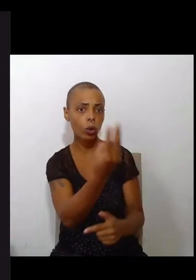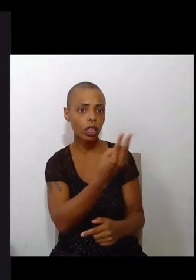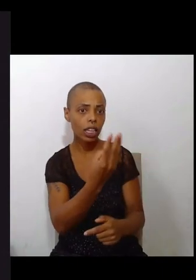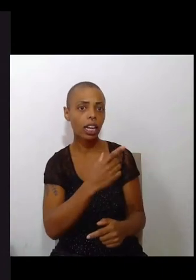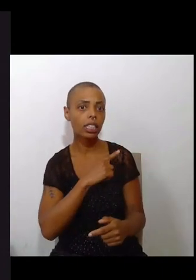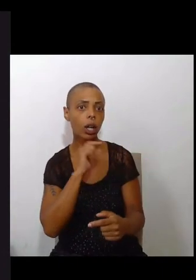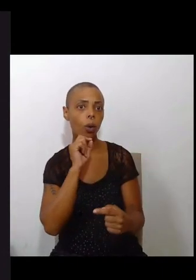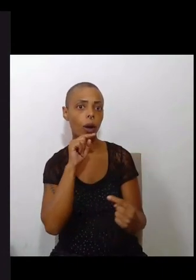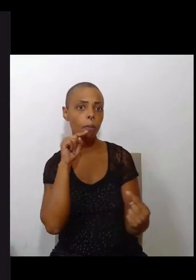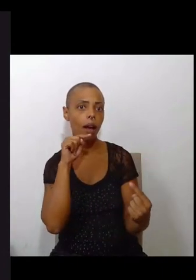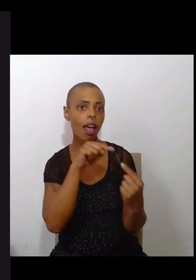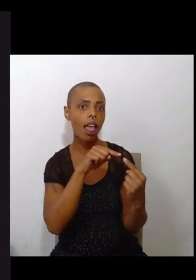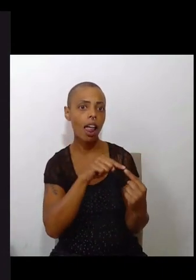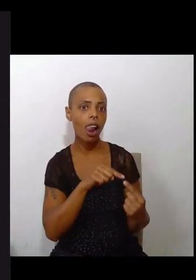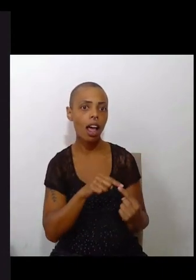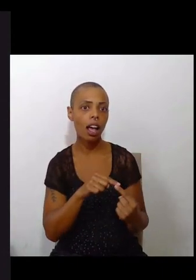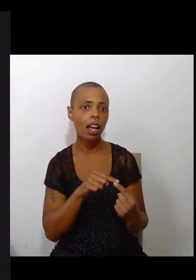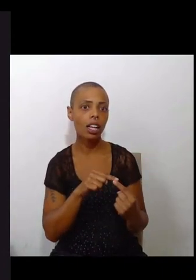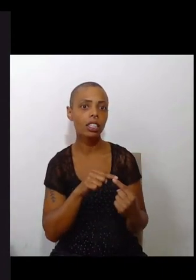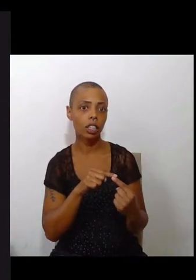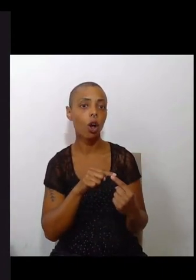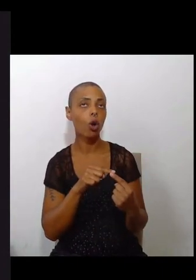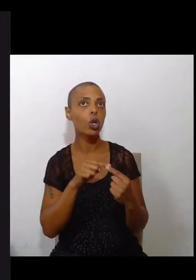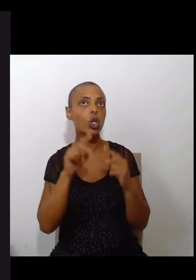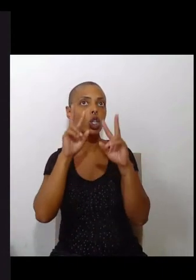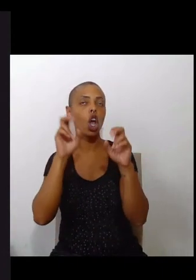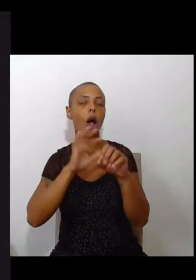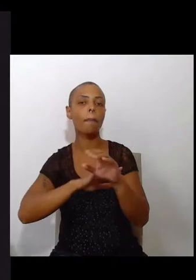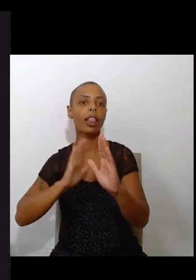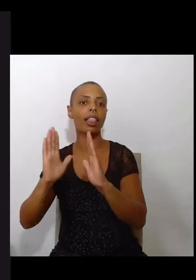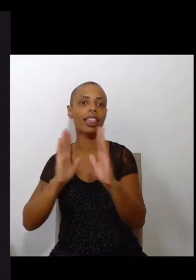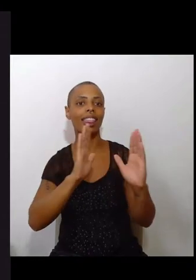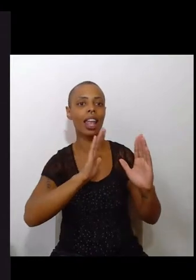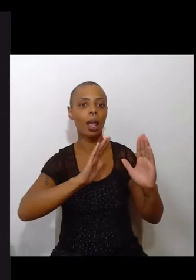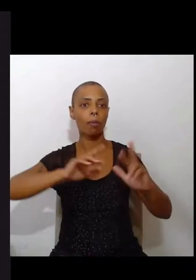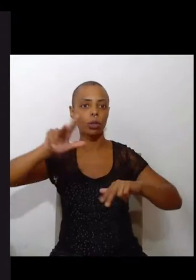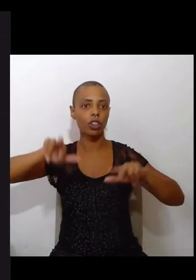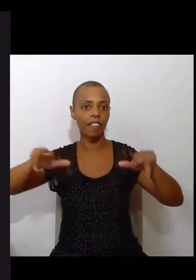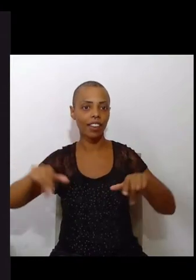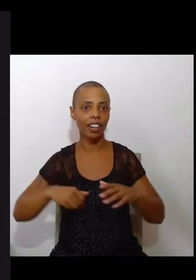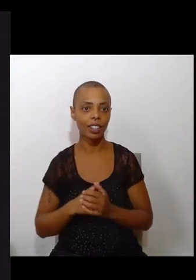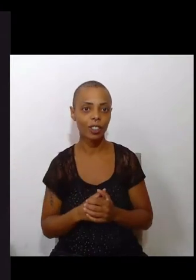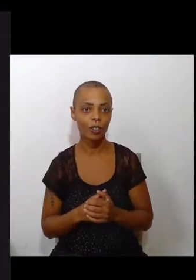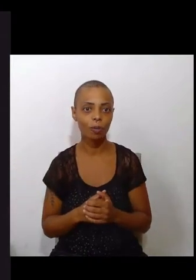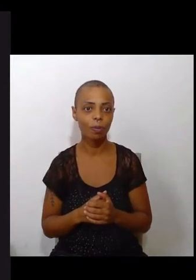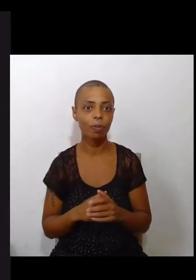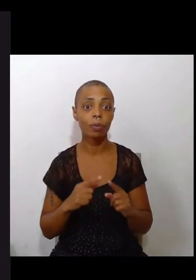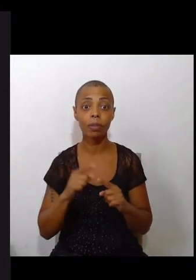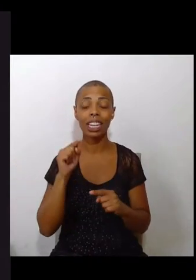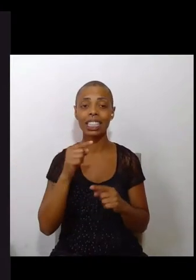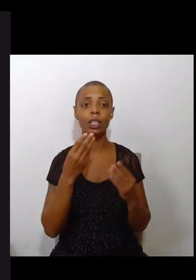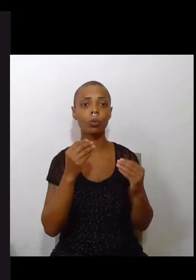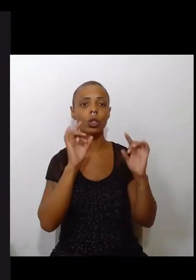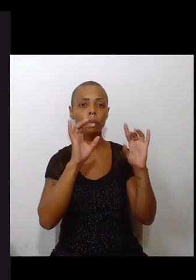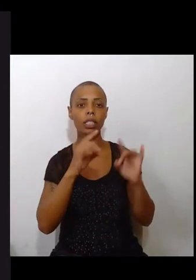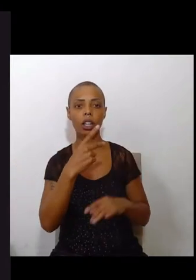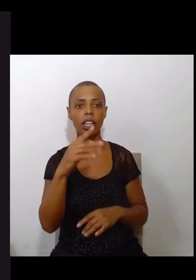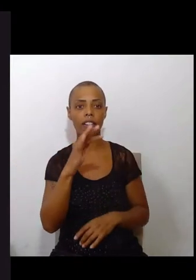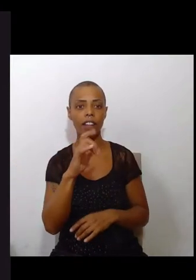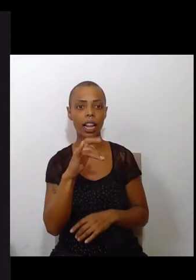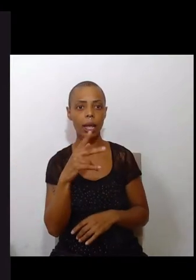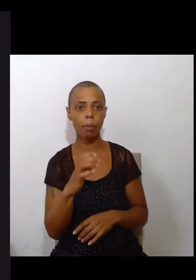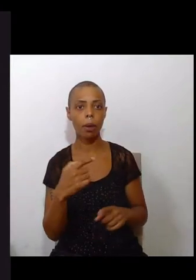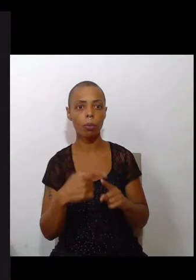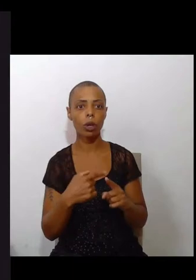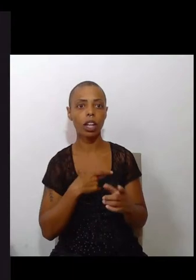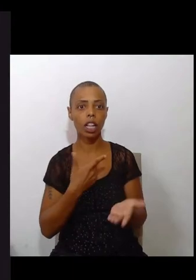uh all three of you have a deep relationship with time but this question is addressed specifically